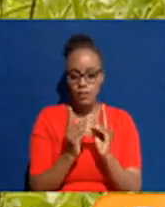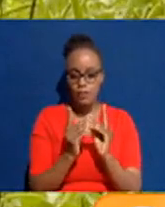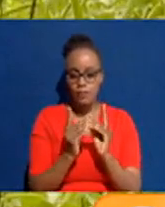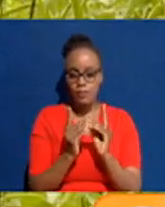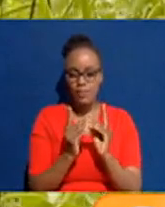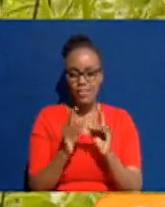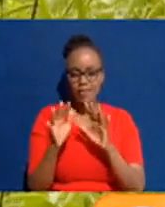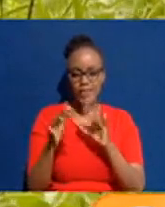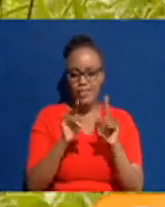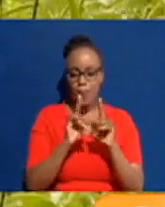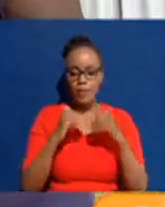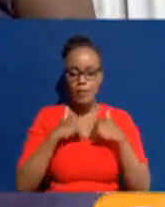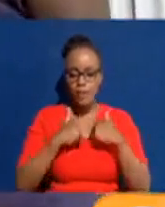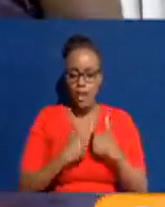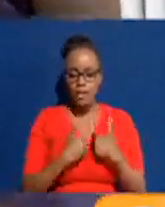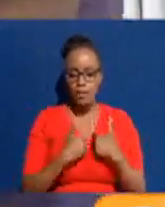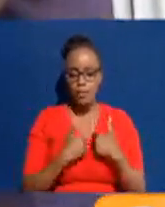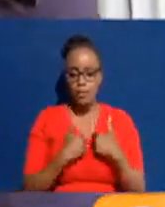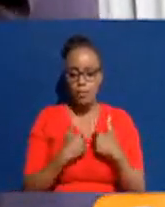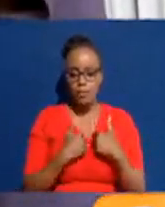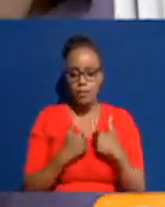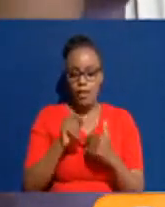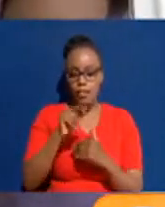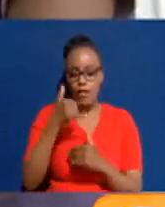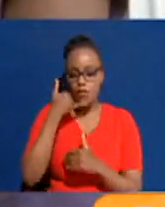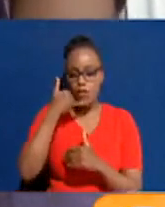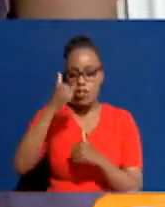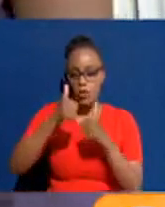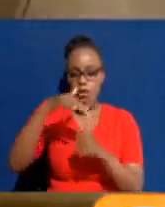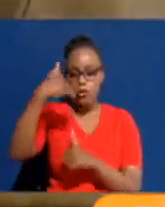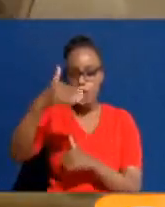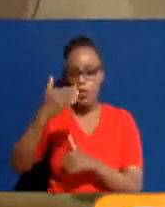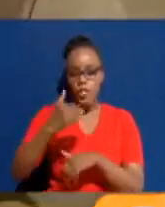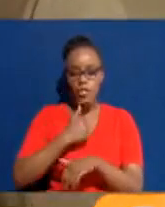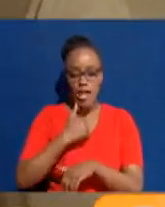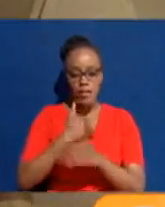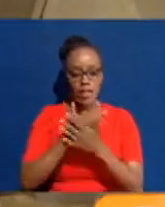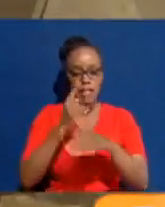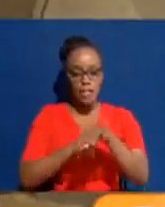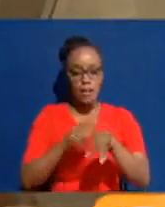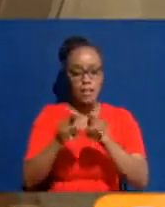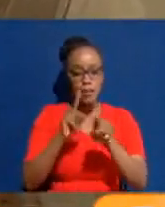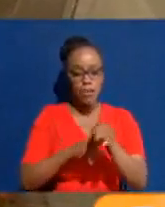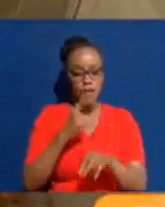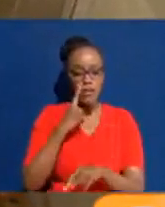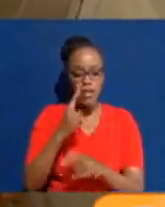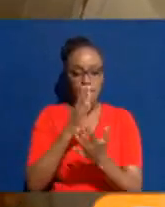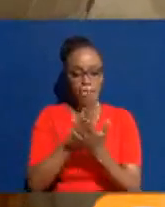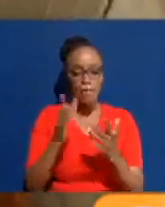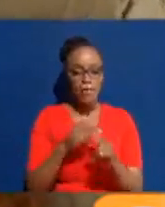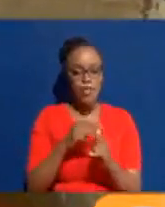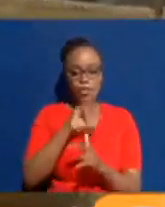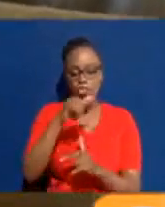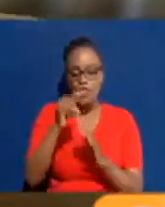it is kind of tiresome, you know. Phone is something that you have it all the time, and once you have seen something, you will